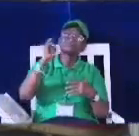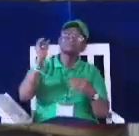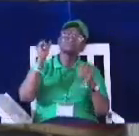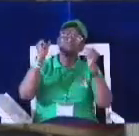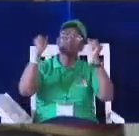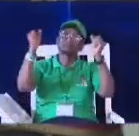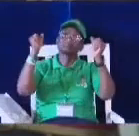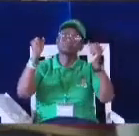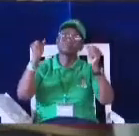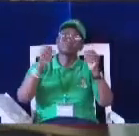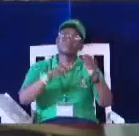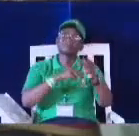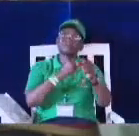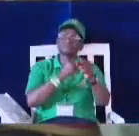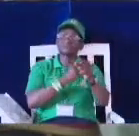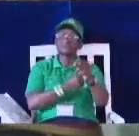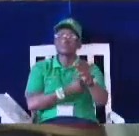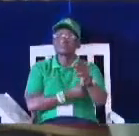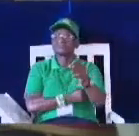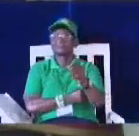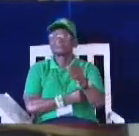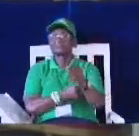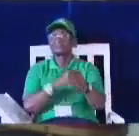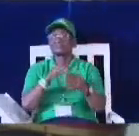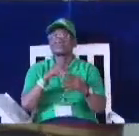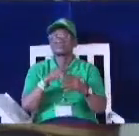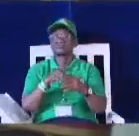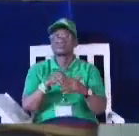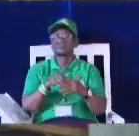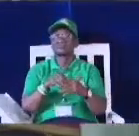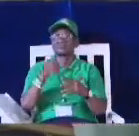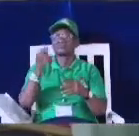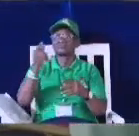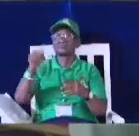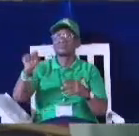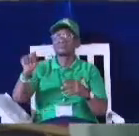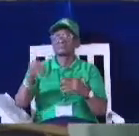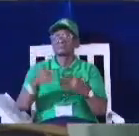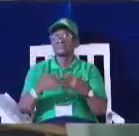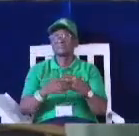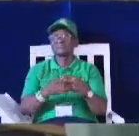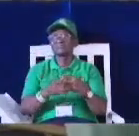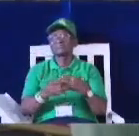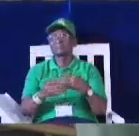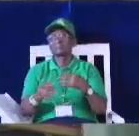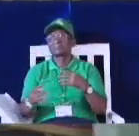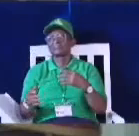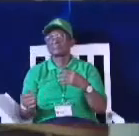Thank you.